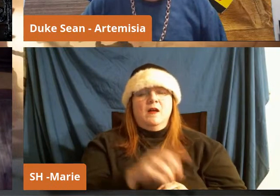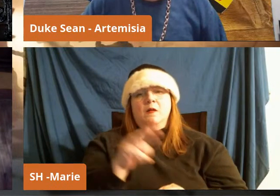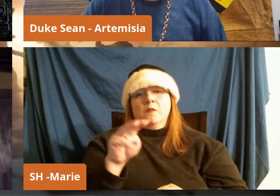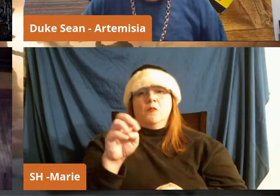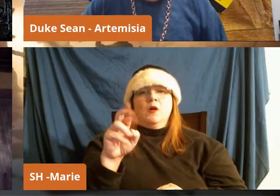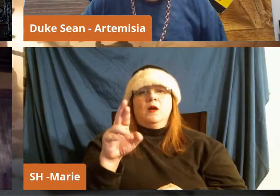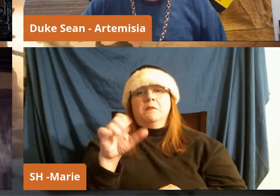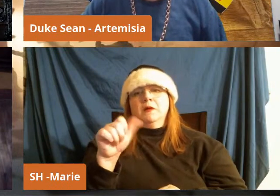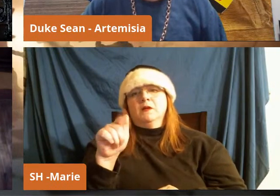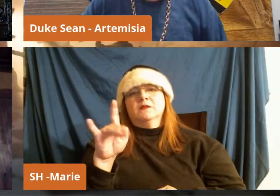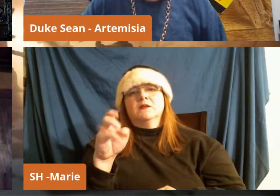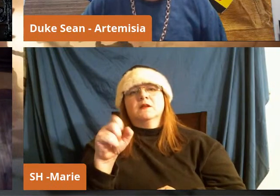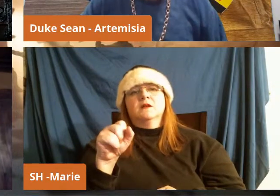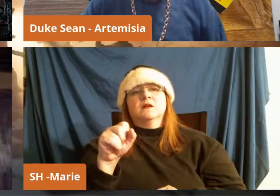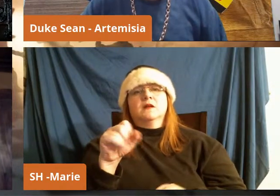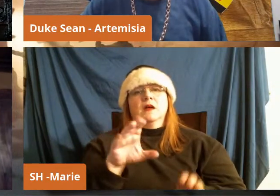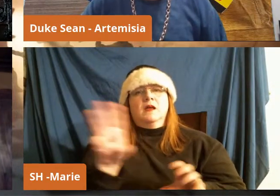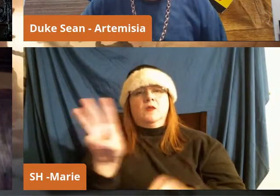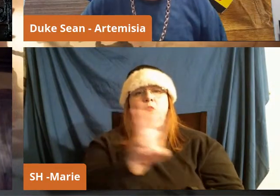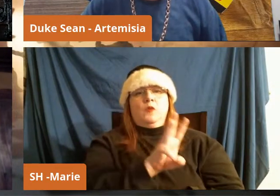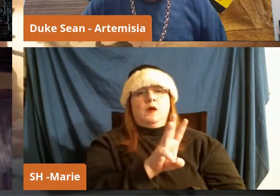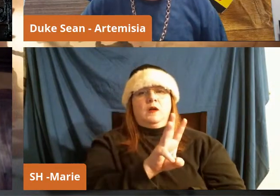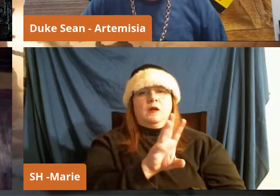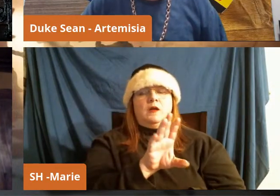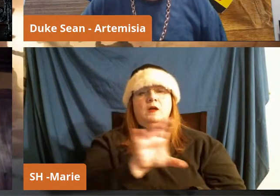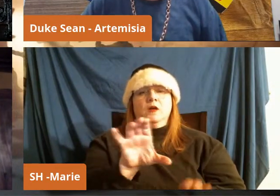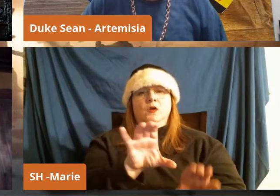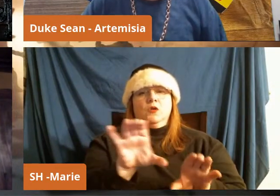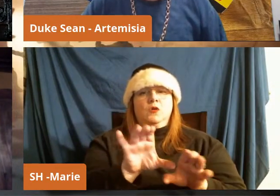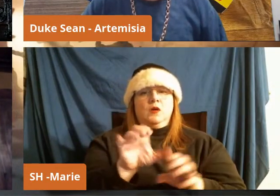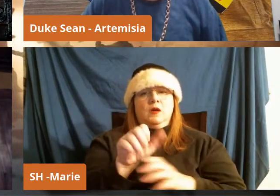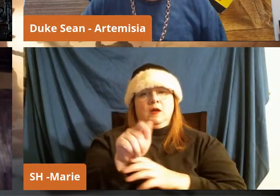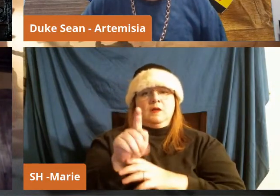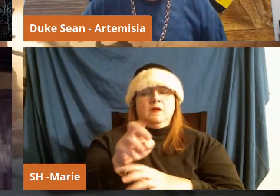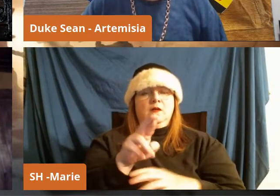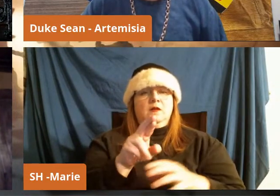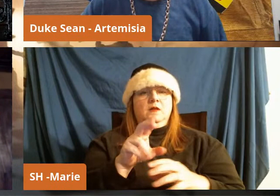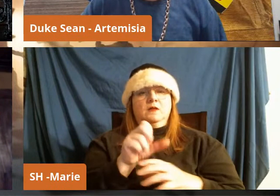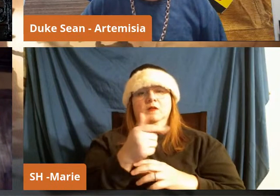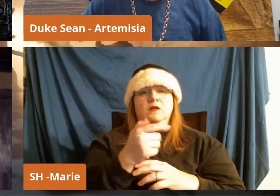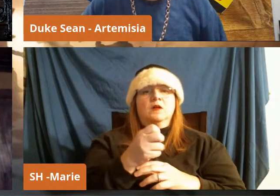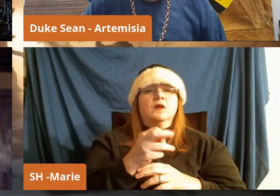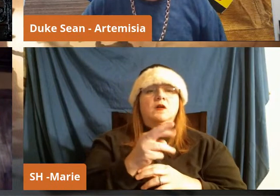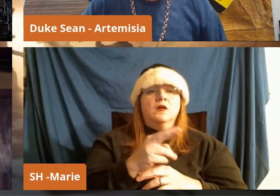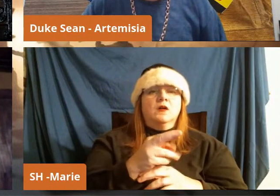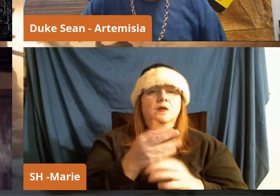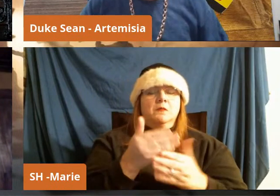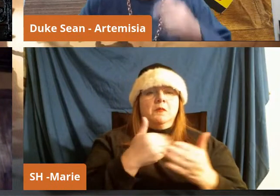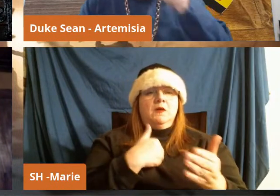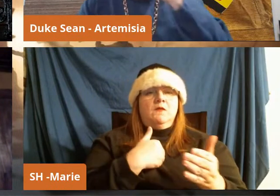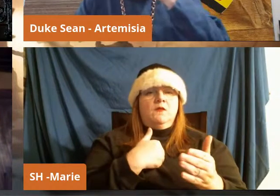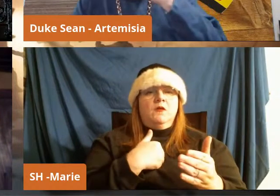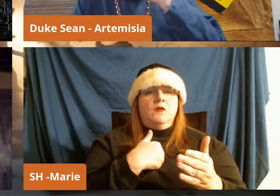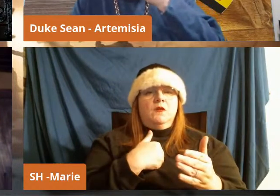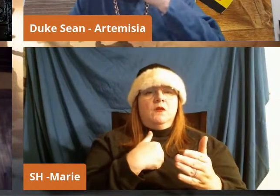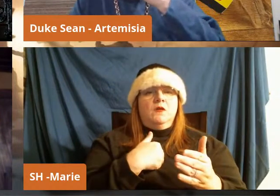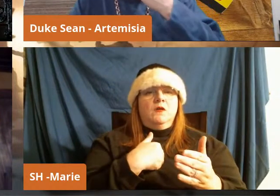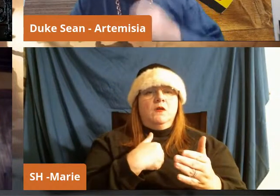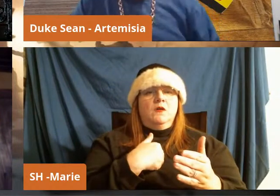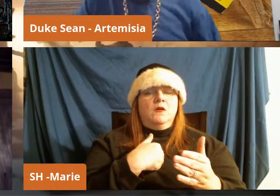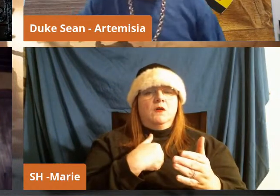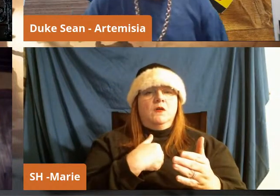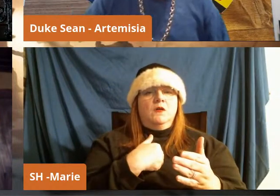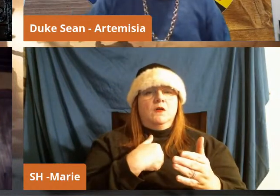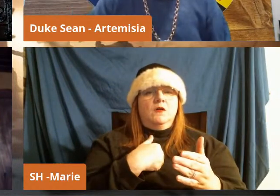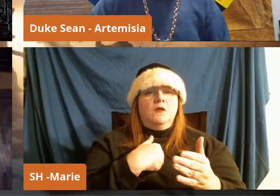Bellatrix Yes. out in the West is an on-tier sergeant. Before he went up and